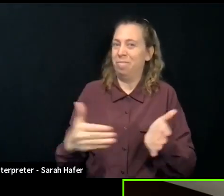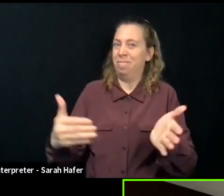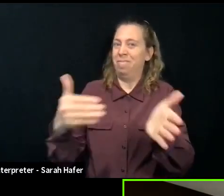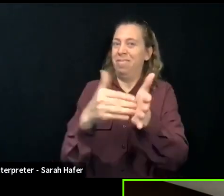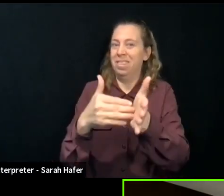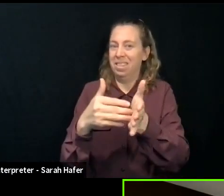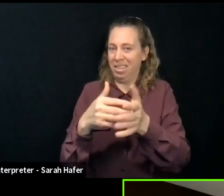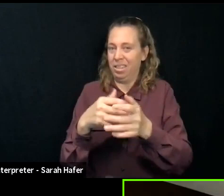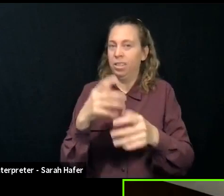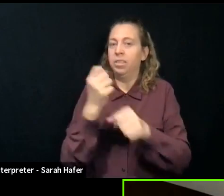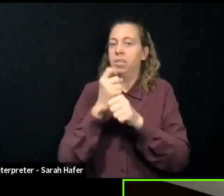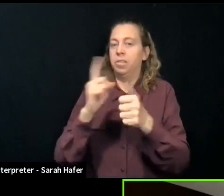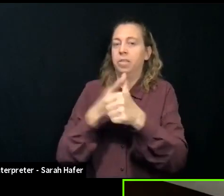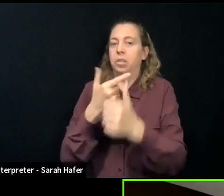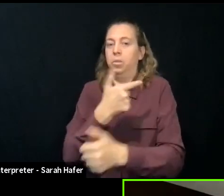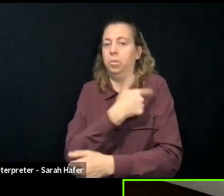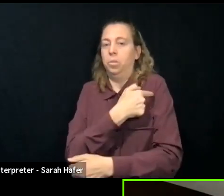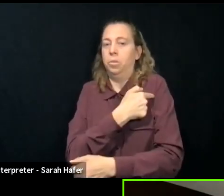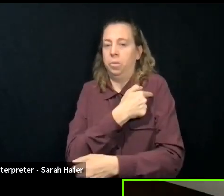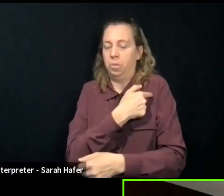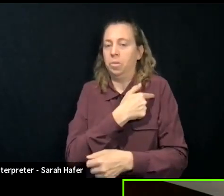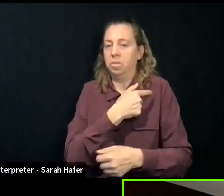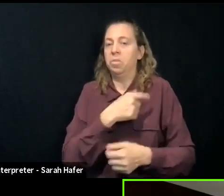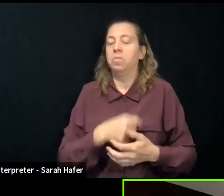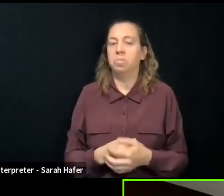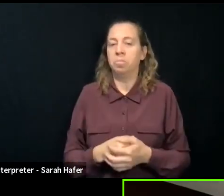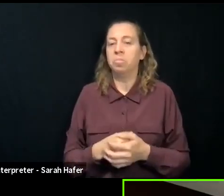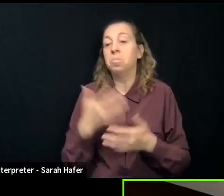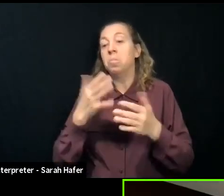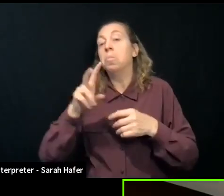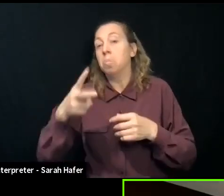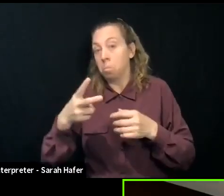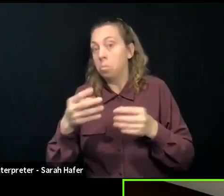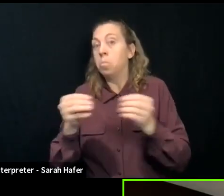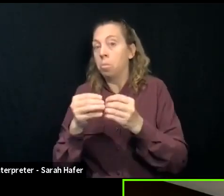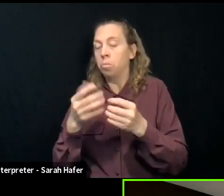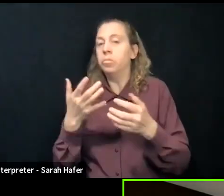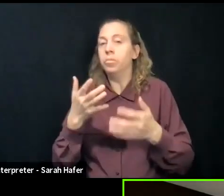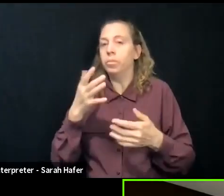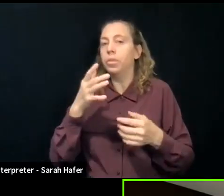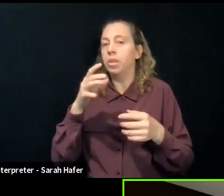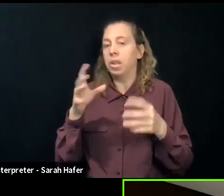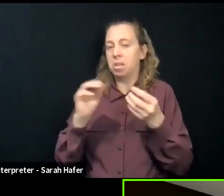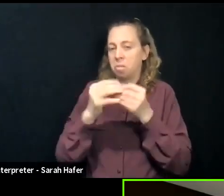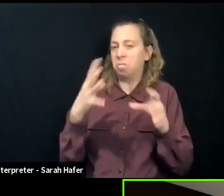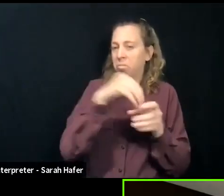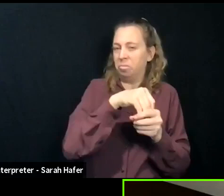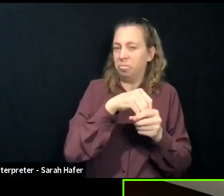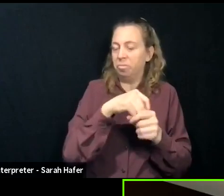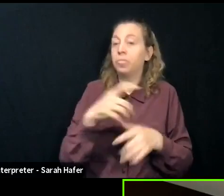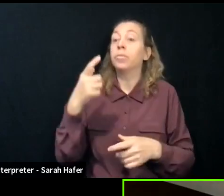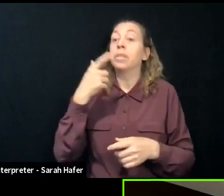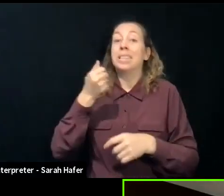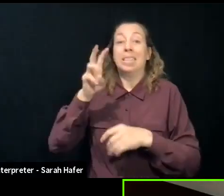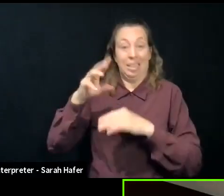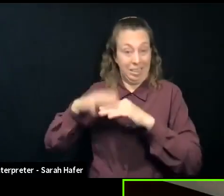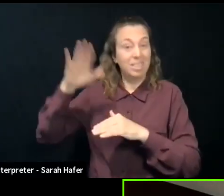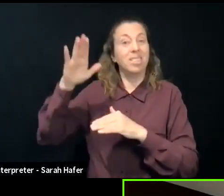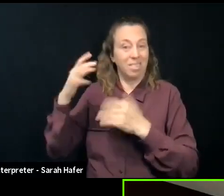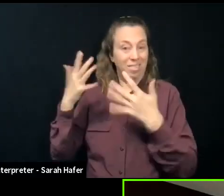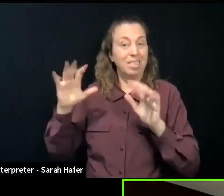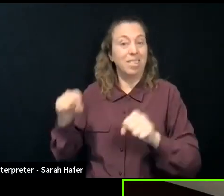dose. Vaccines are currently available to everyone 16 and older, and soon they'll be available to everyone